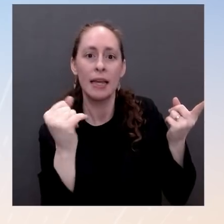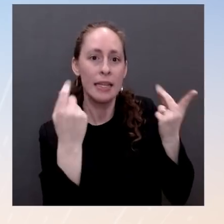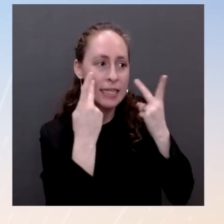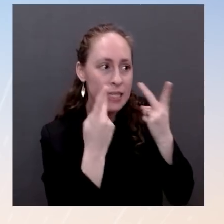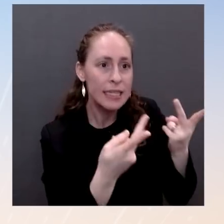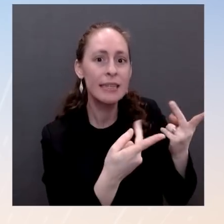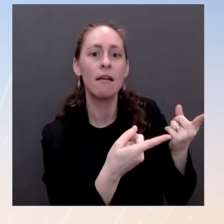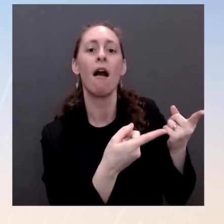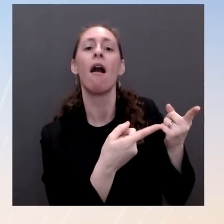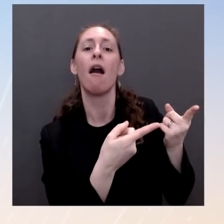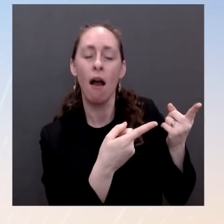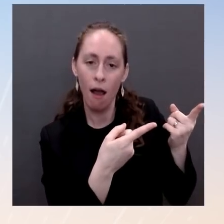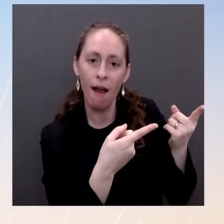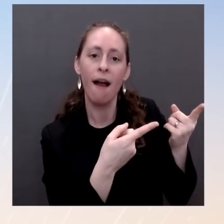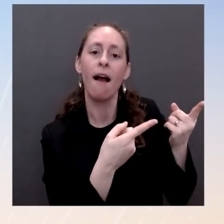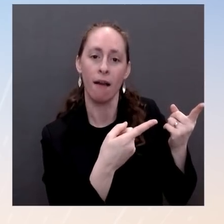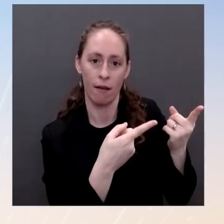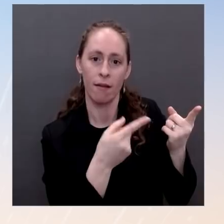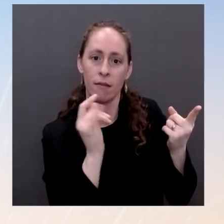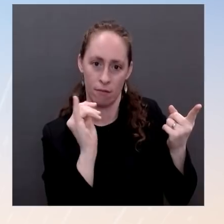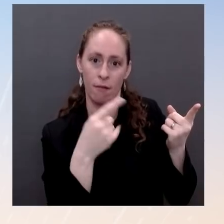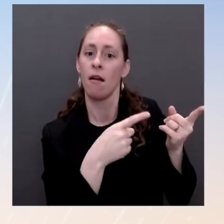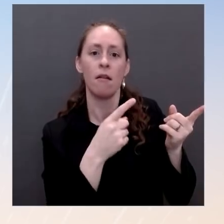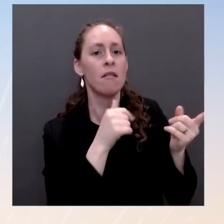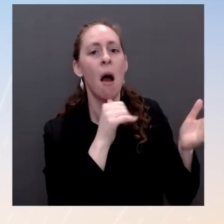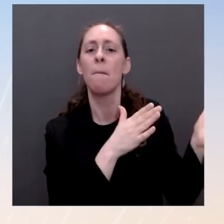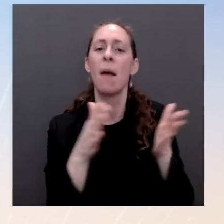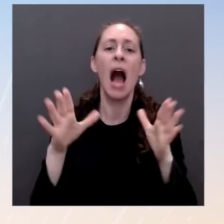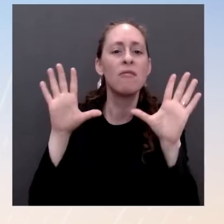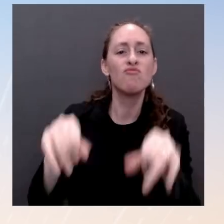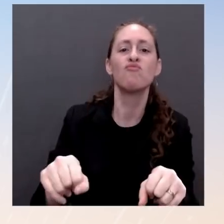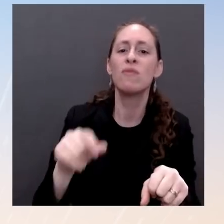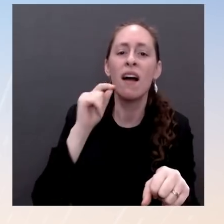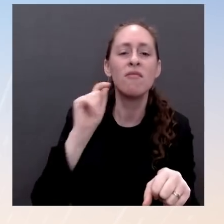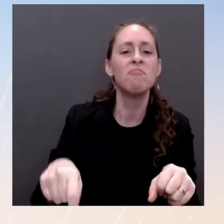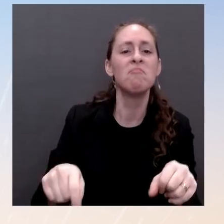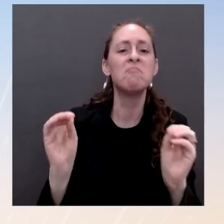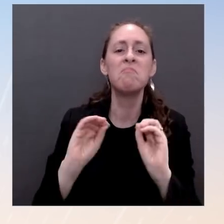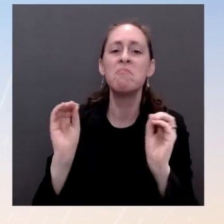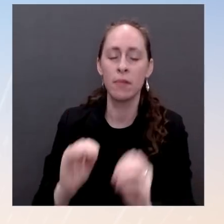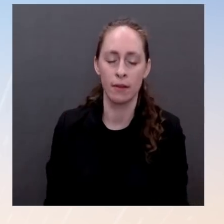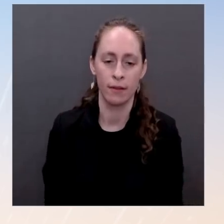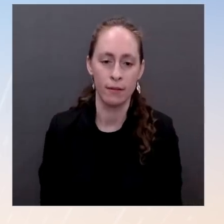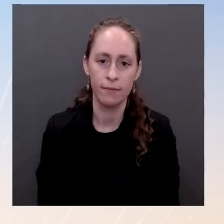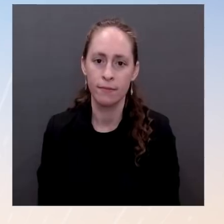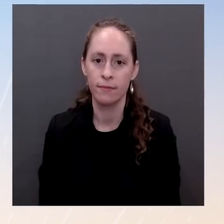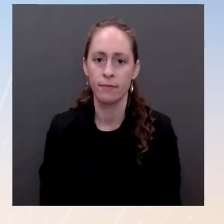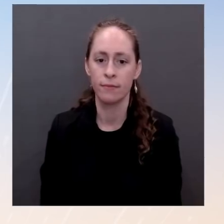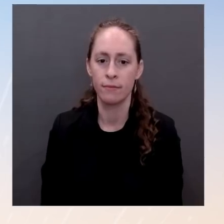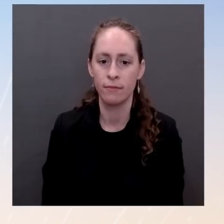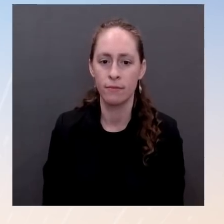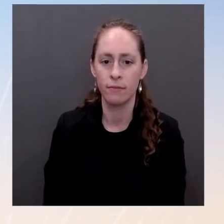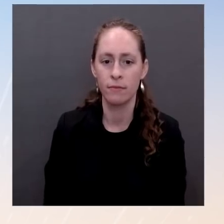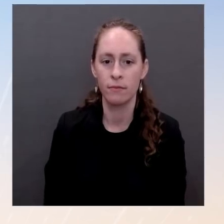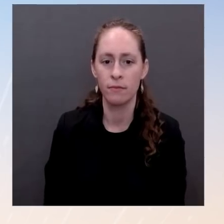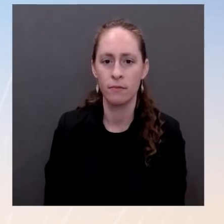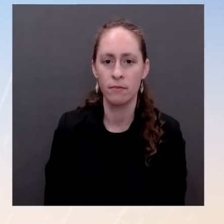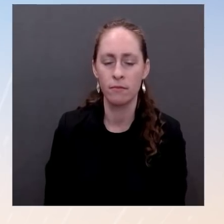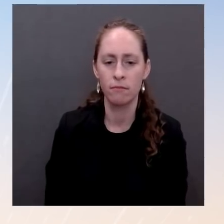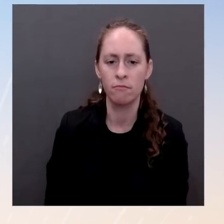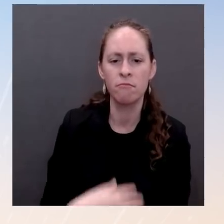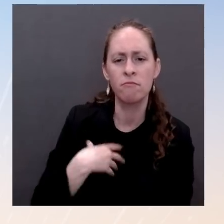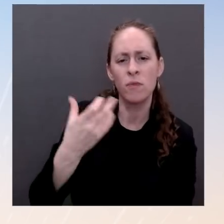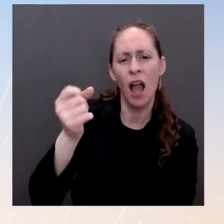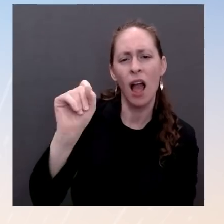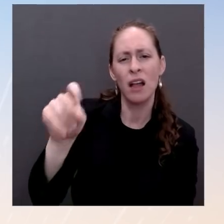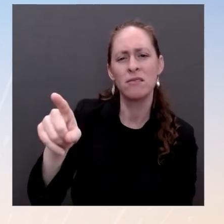actions. Go ahead. I think, Jen, following up on this energy question, in terms of the impact on our energy, which the president mentioned, and then the consequences